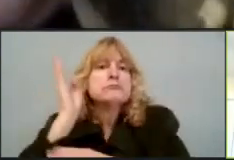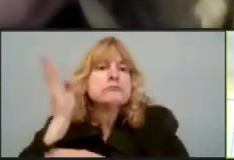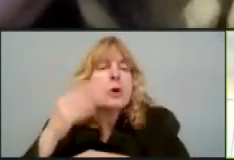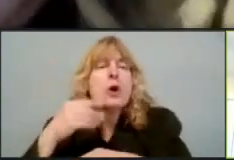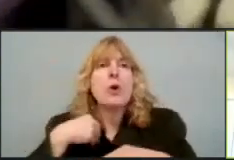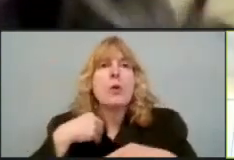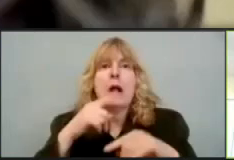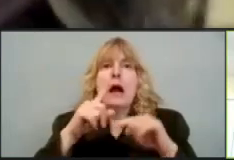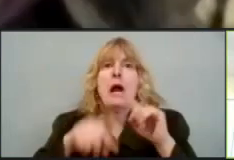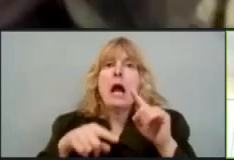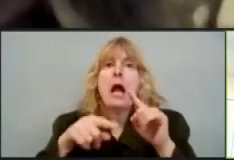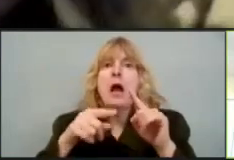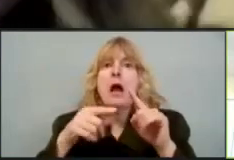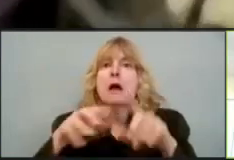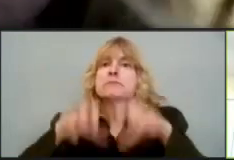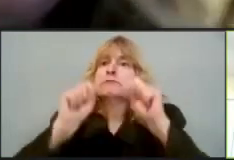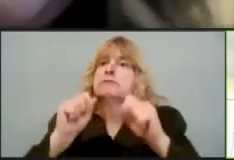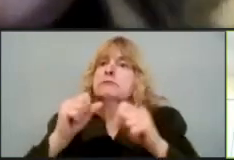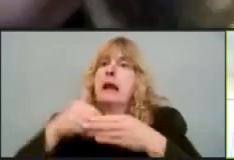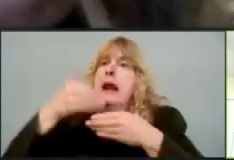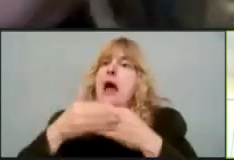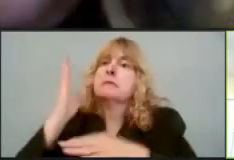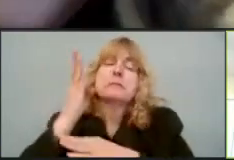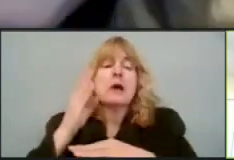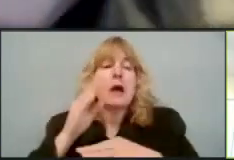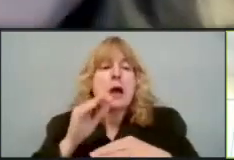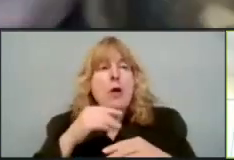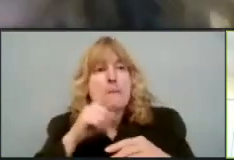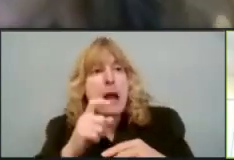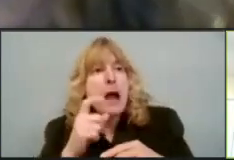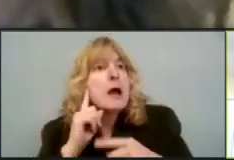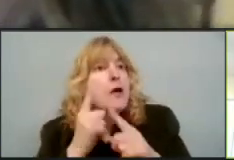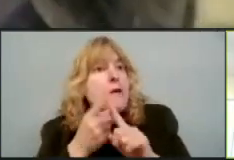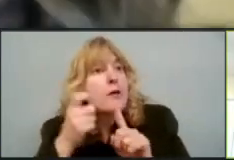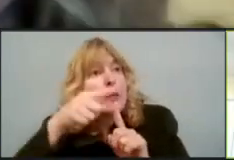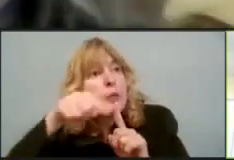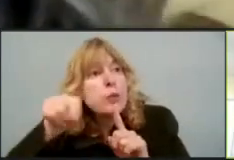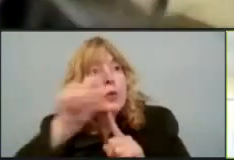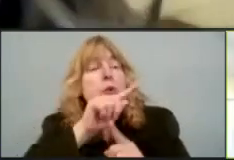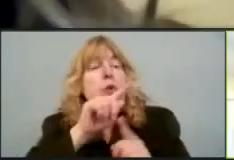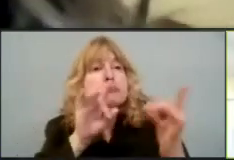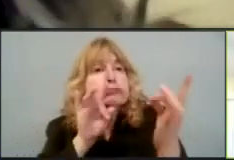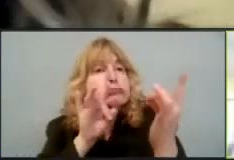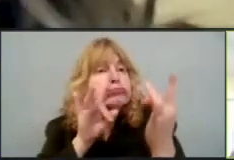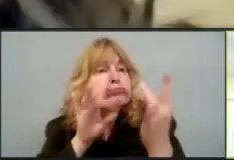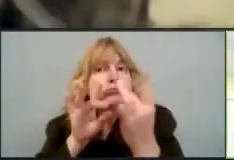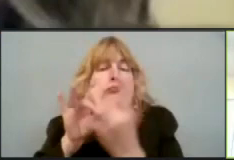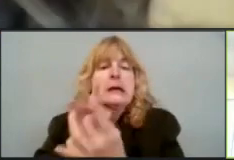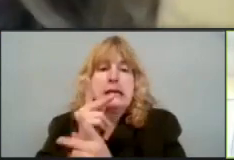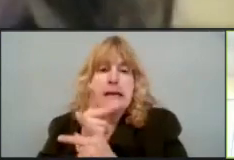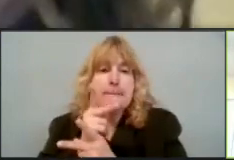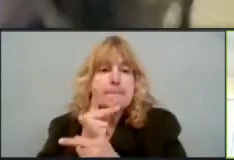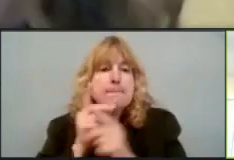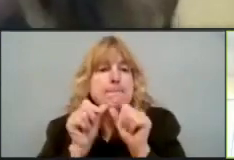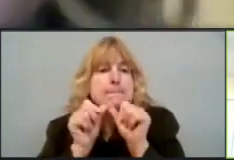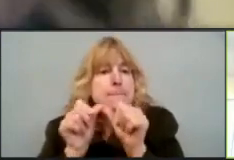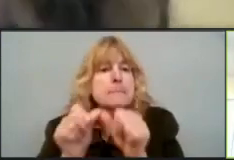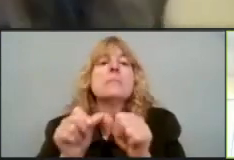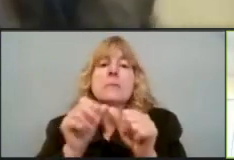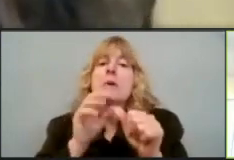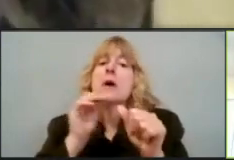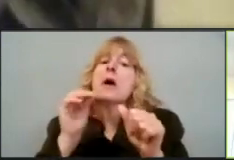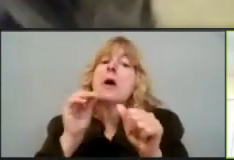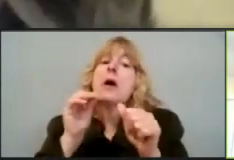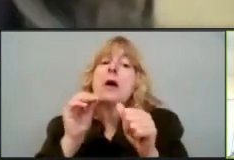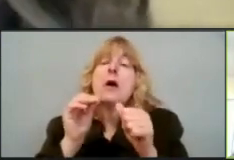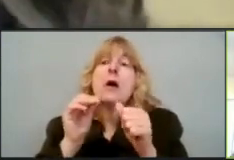to talk about next if we don't hear from you. So please continue to talk with us. The only announcement that I have outside of the ask that our